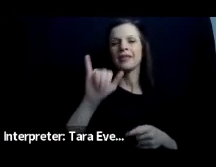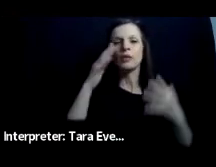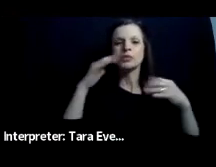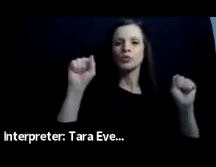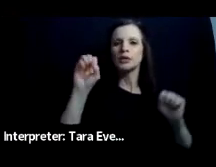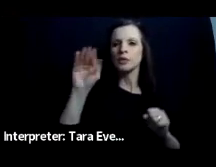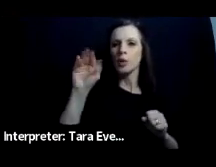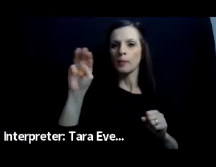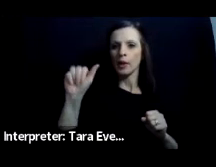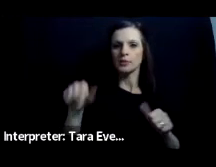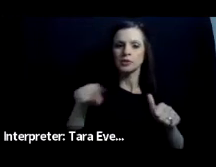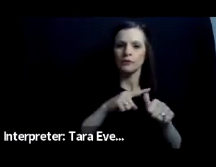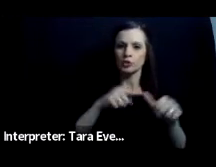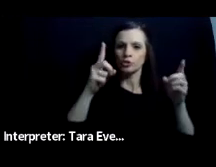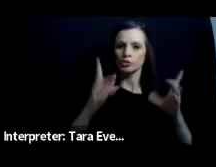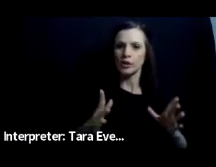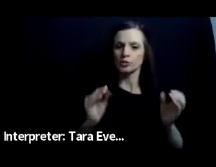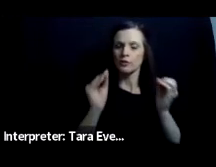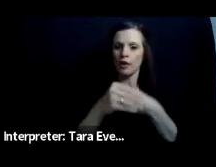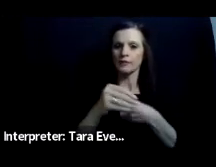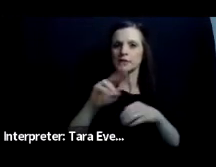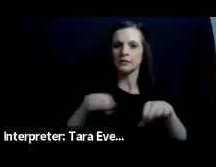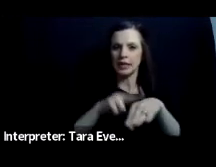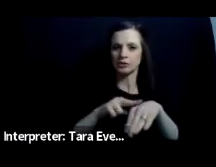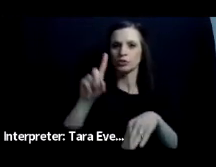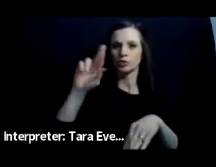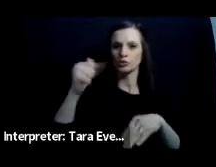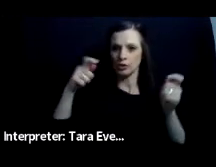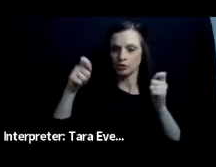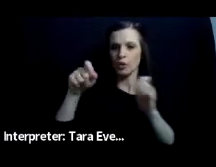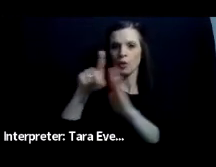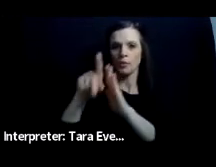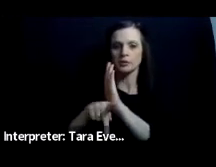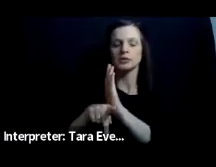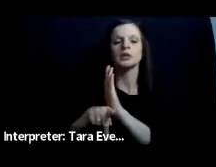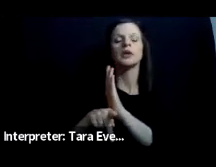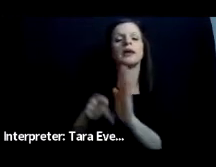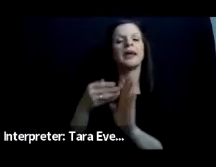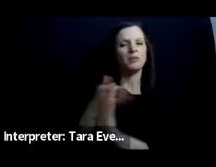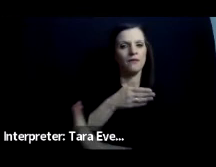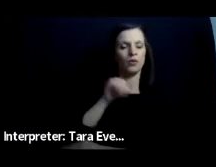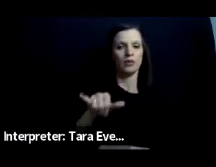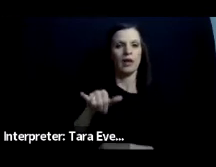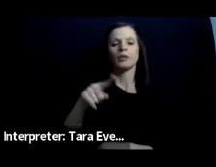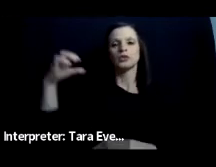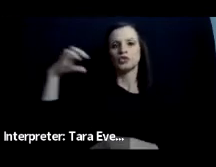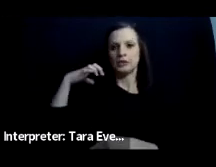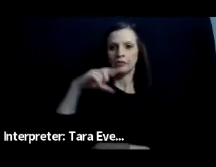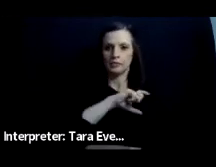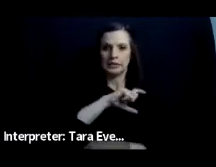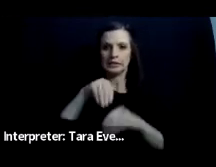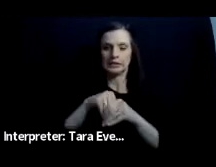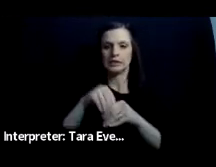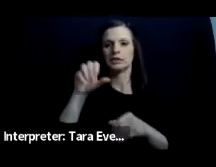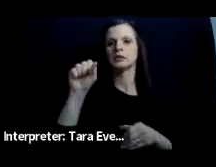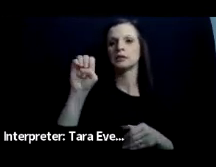director of the Office of National Drug Control Policy, and prior to that had been the chief of police in Seattle.